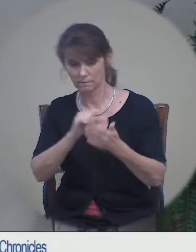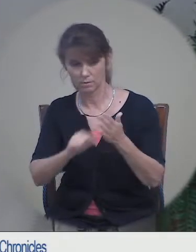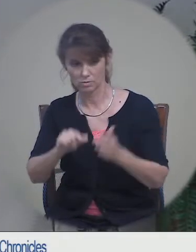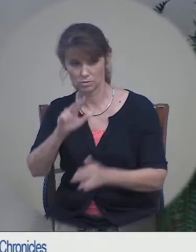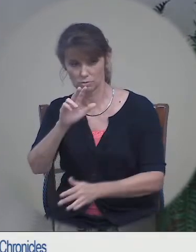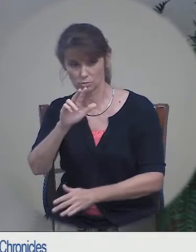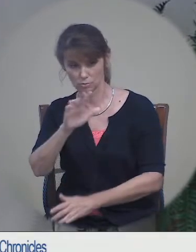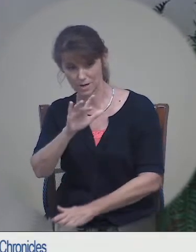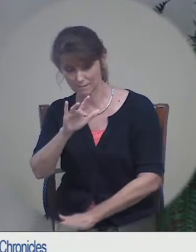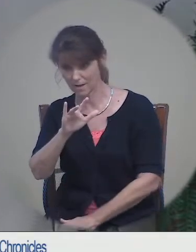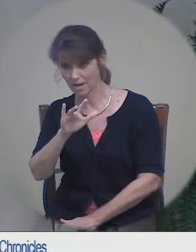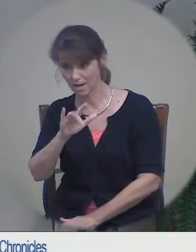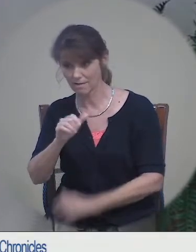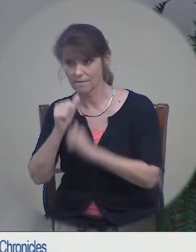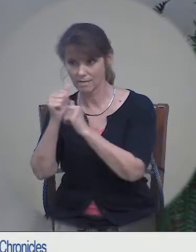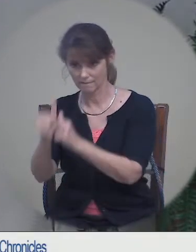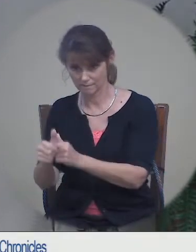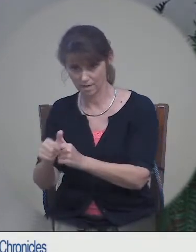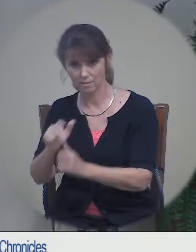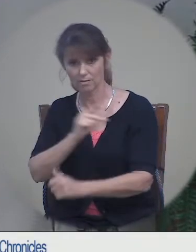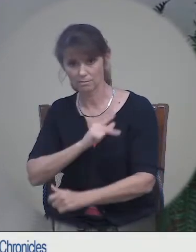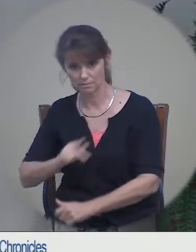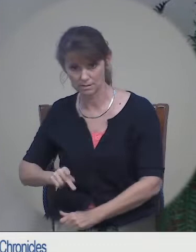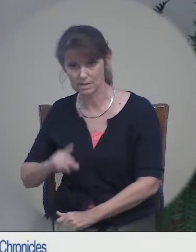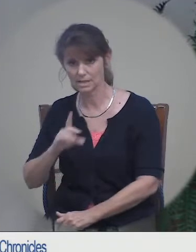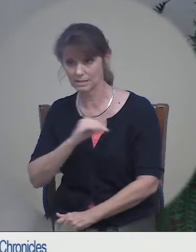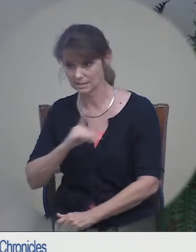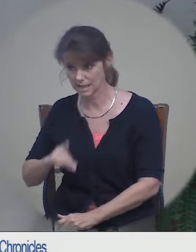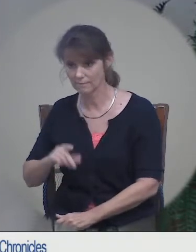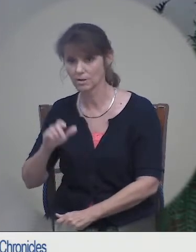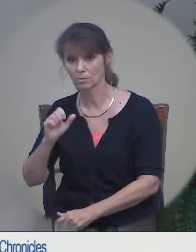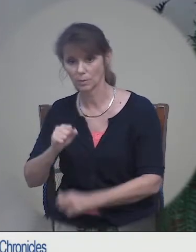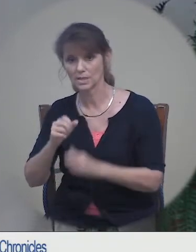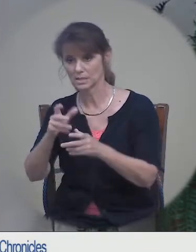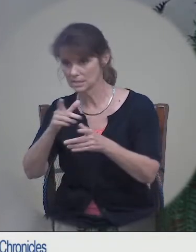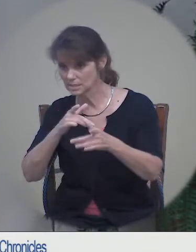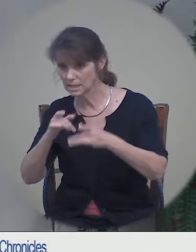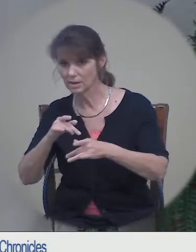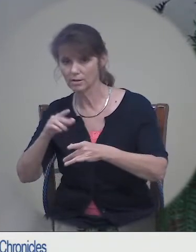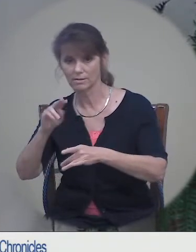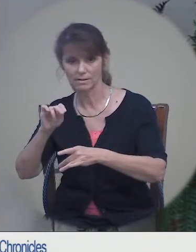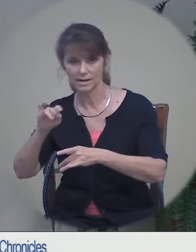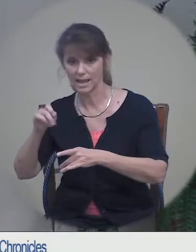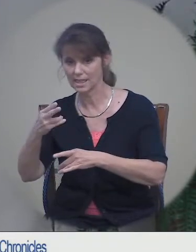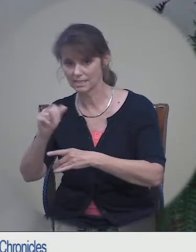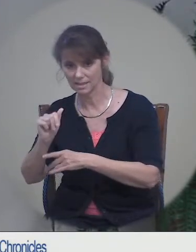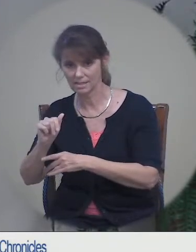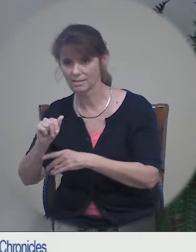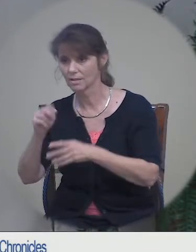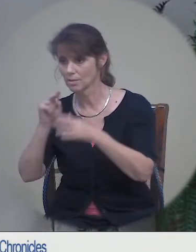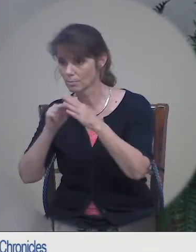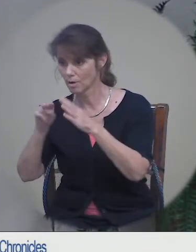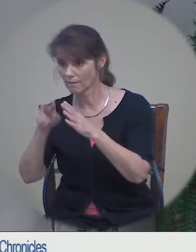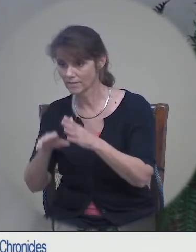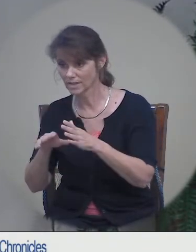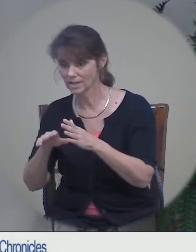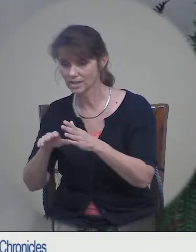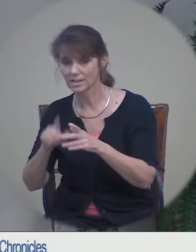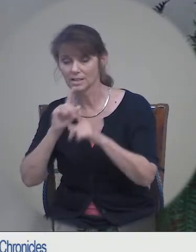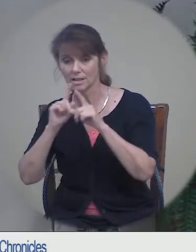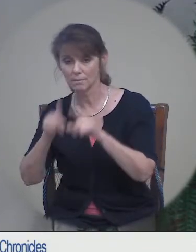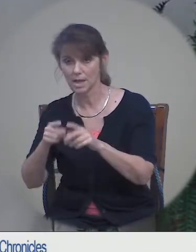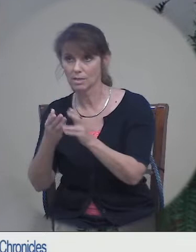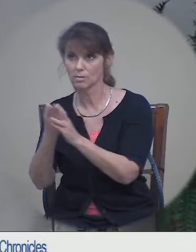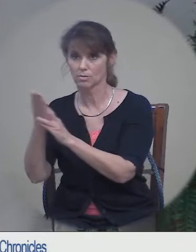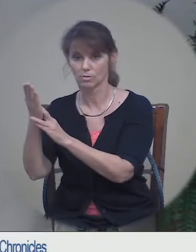did according to the command of David, of Gad, the king's seer, and of Nathan the prophet, for the command was from the Lord through his prophet.